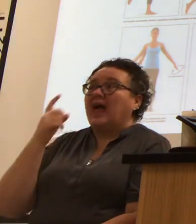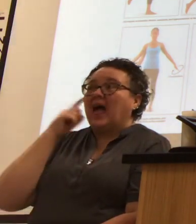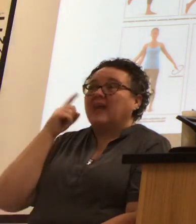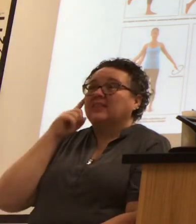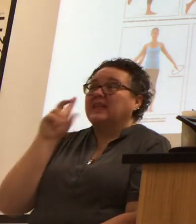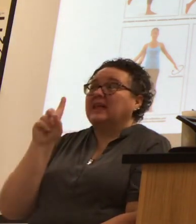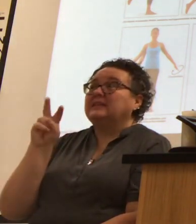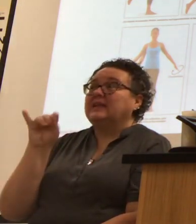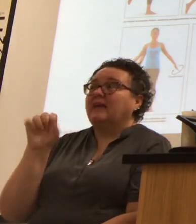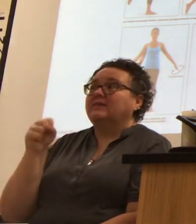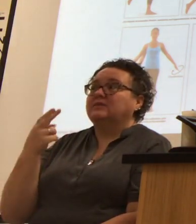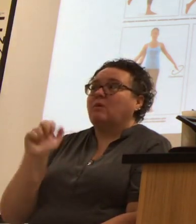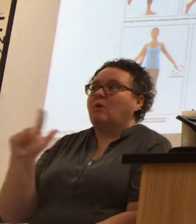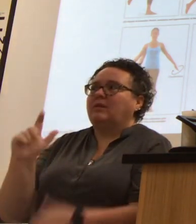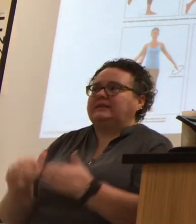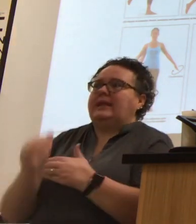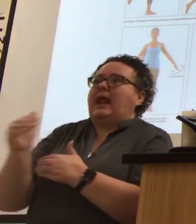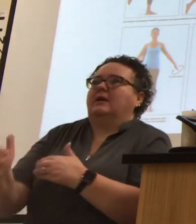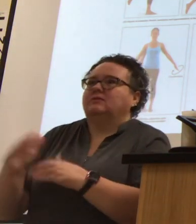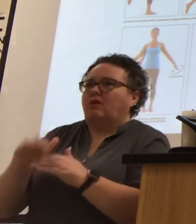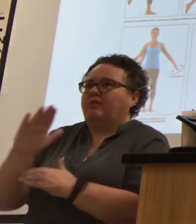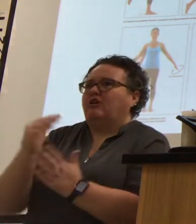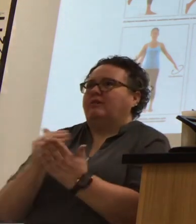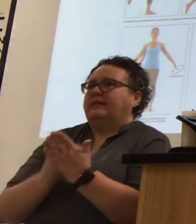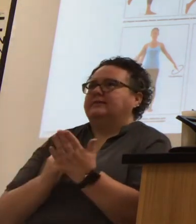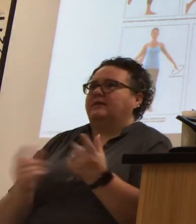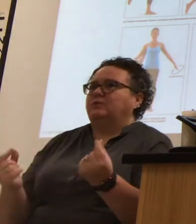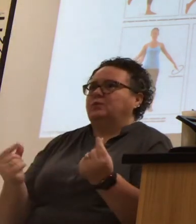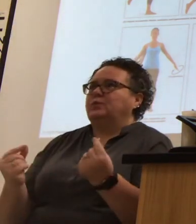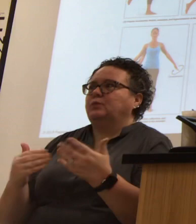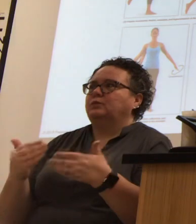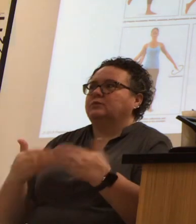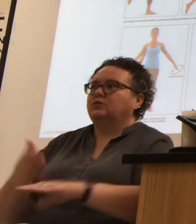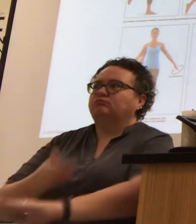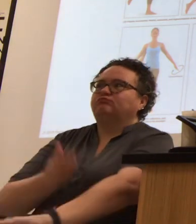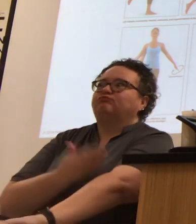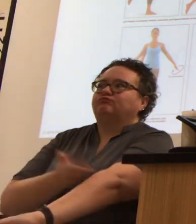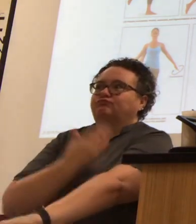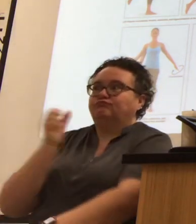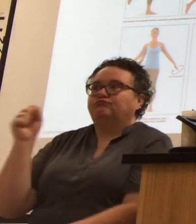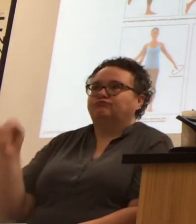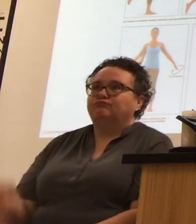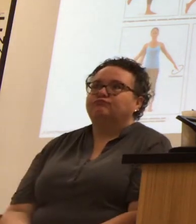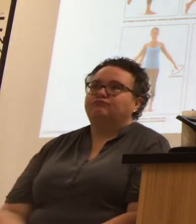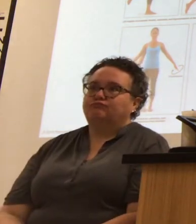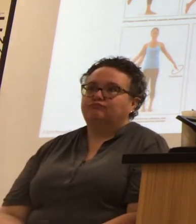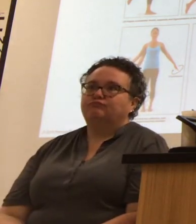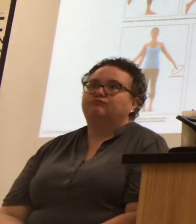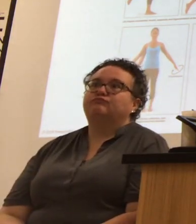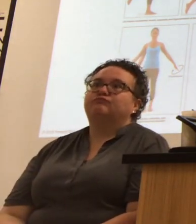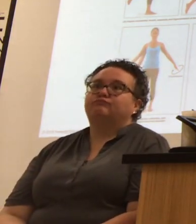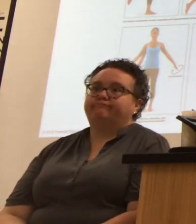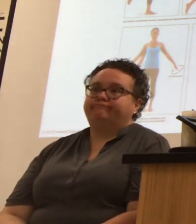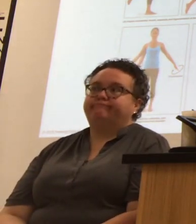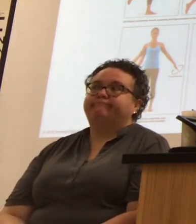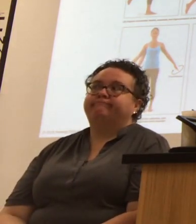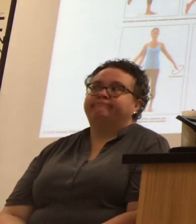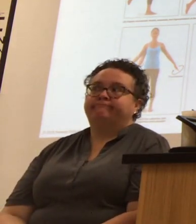Let's see here. Okay, on your little path sheet, just get it out and see if you can name that movement. I'm